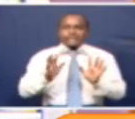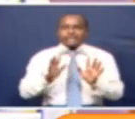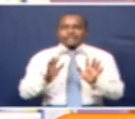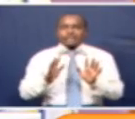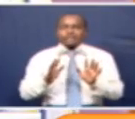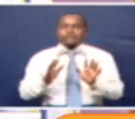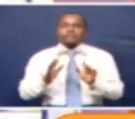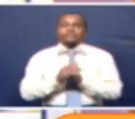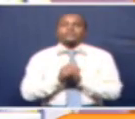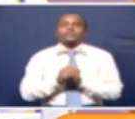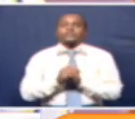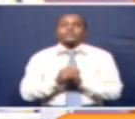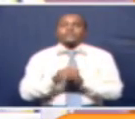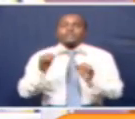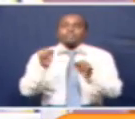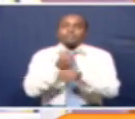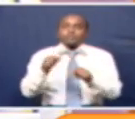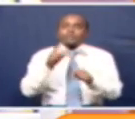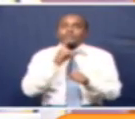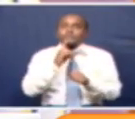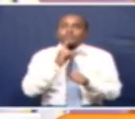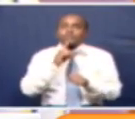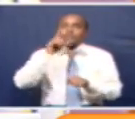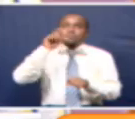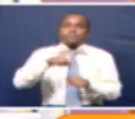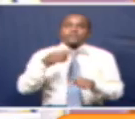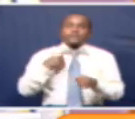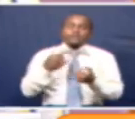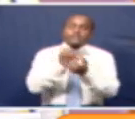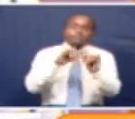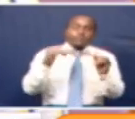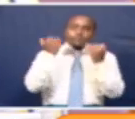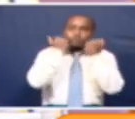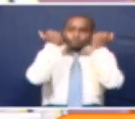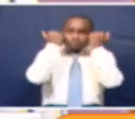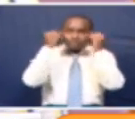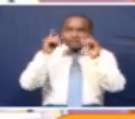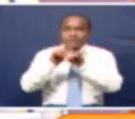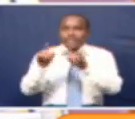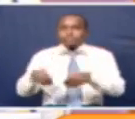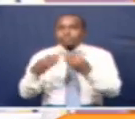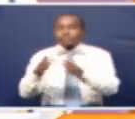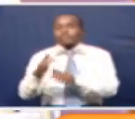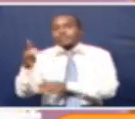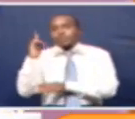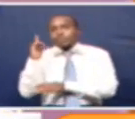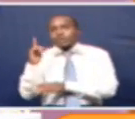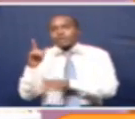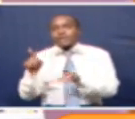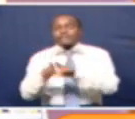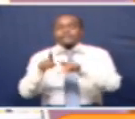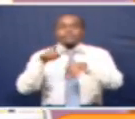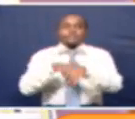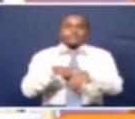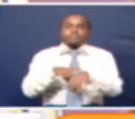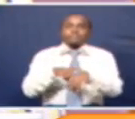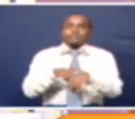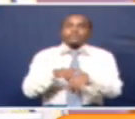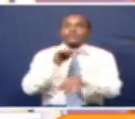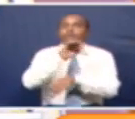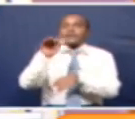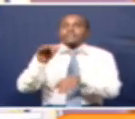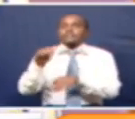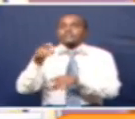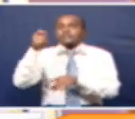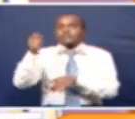mouth. We can't say there must be an independence of the judiciary as provided for in law, and at the same time ask why